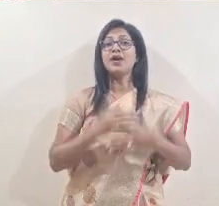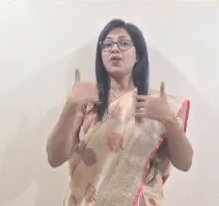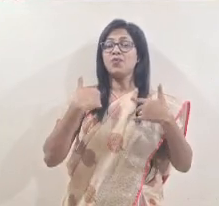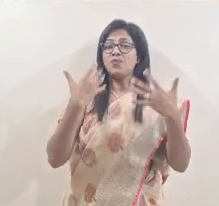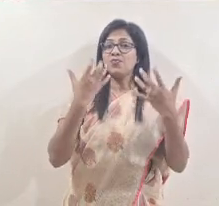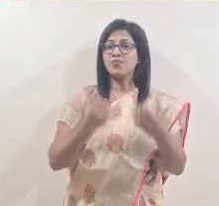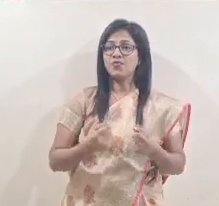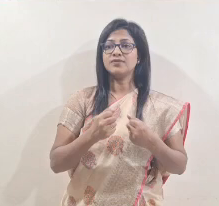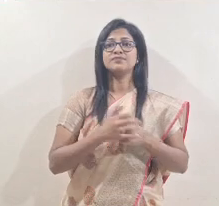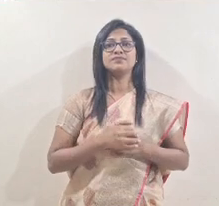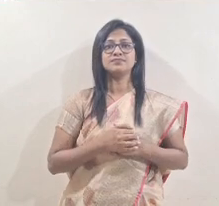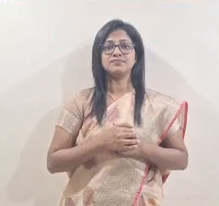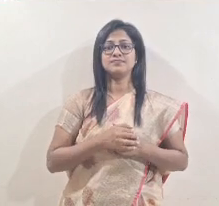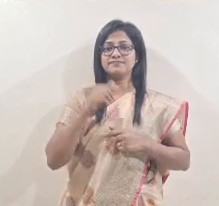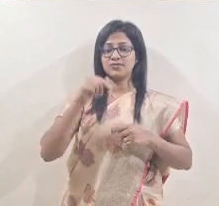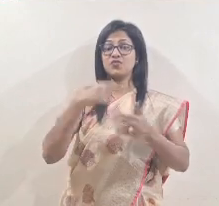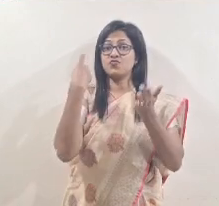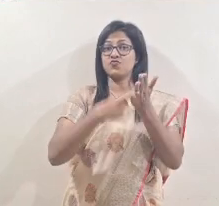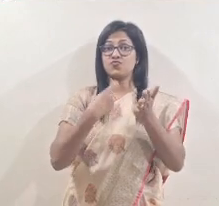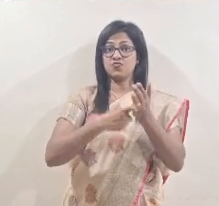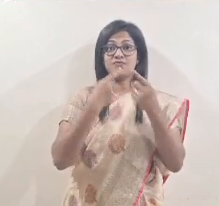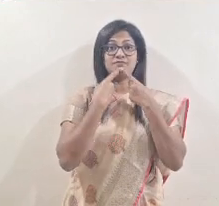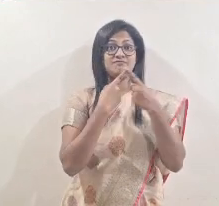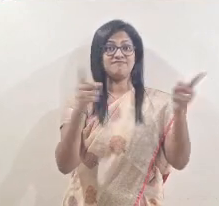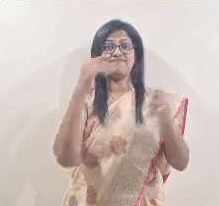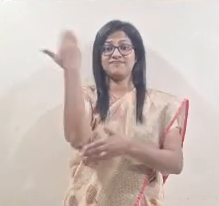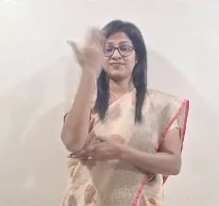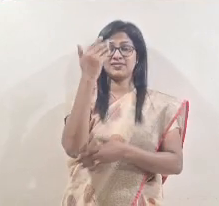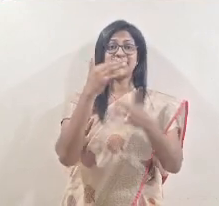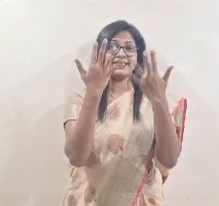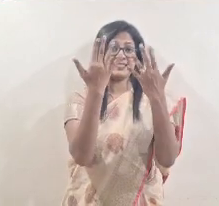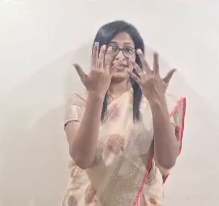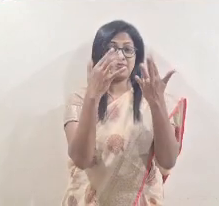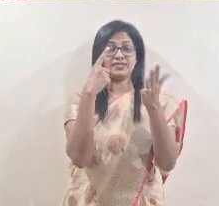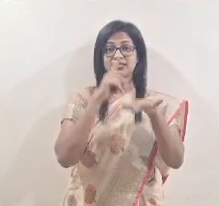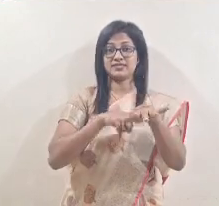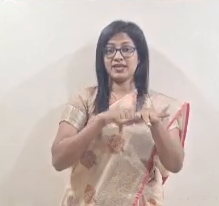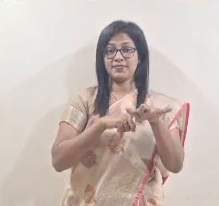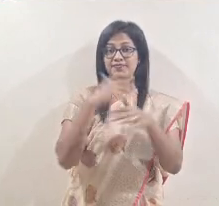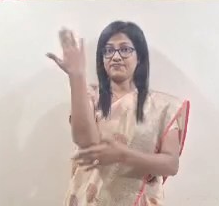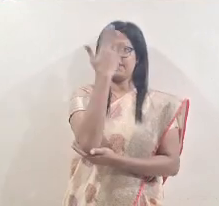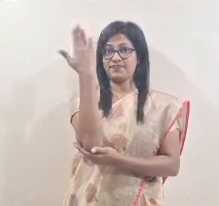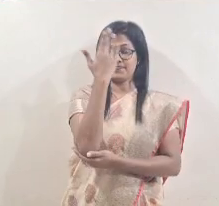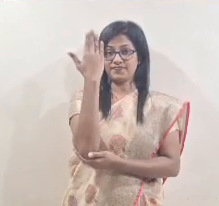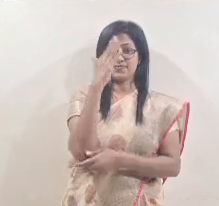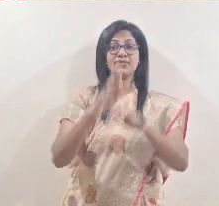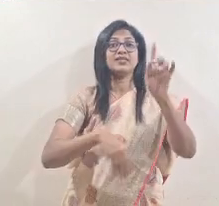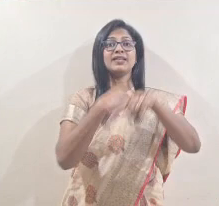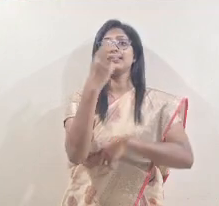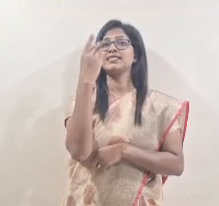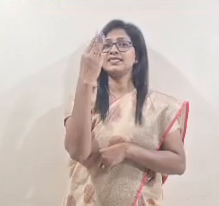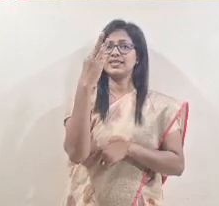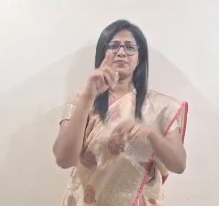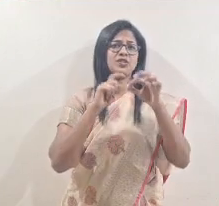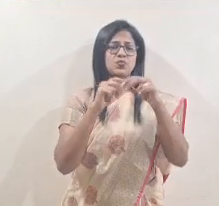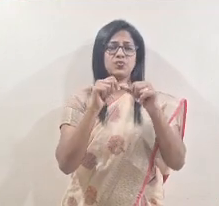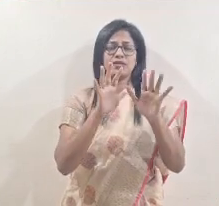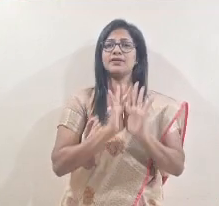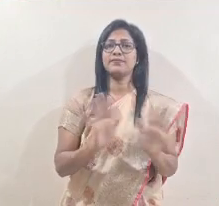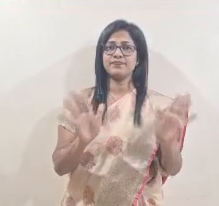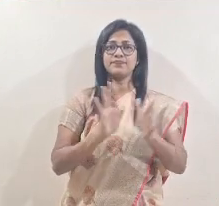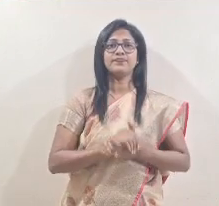would like to, set out the rules for this session. We have 10 minutes for the presentation, followed by 3 minutes for